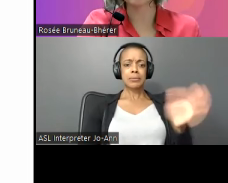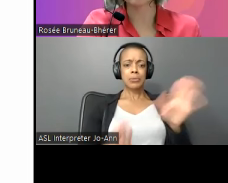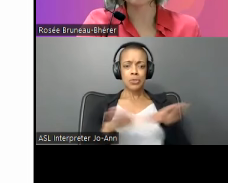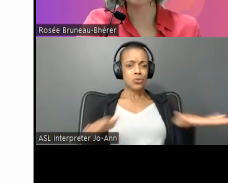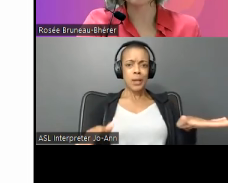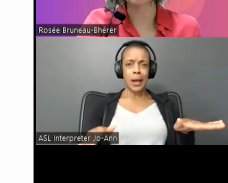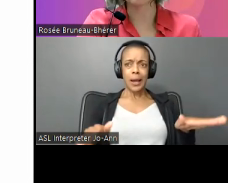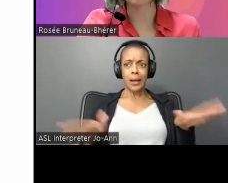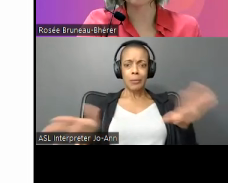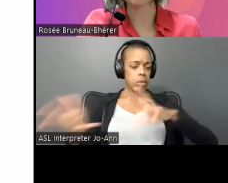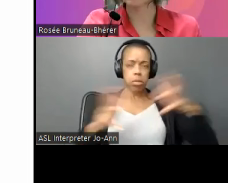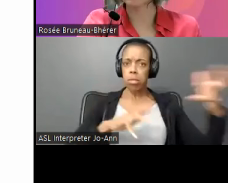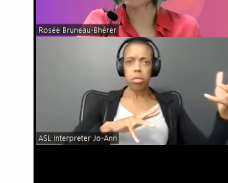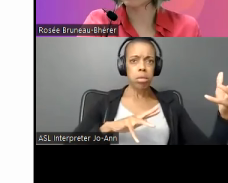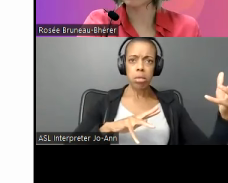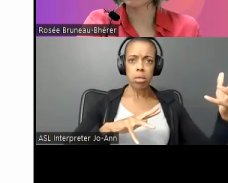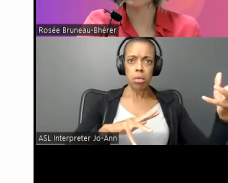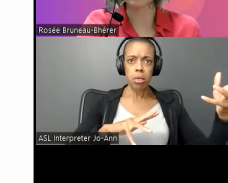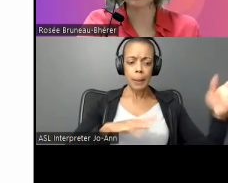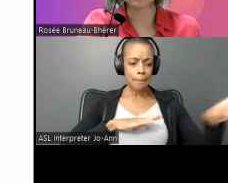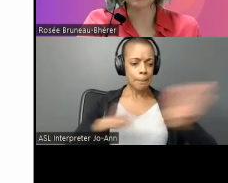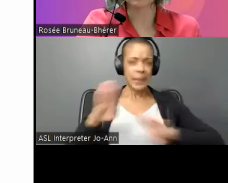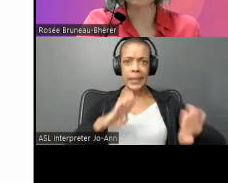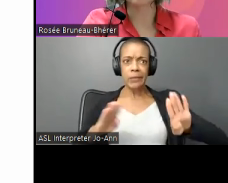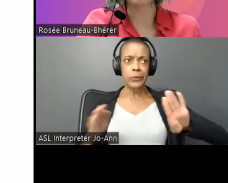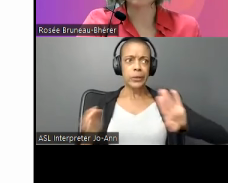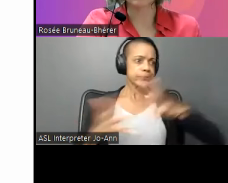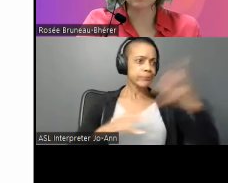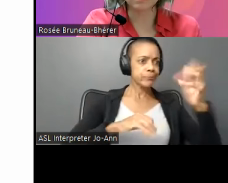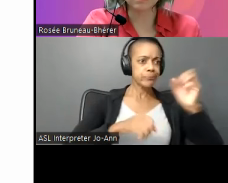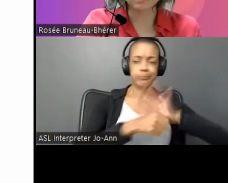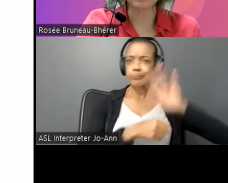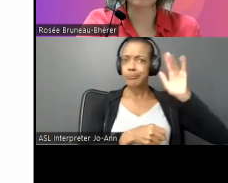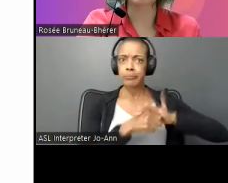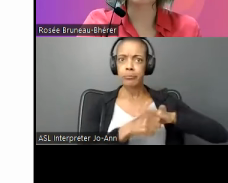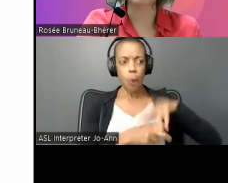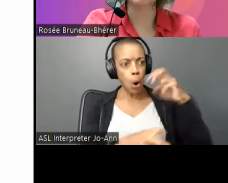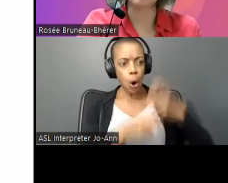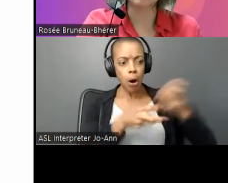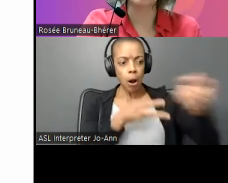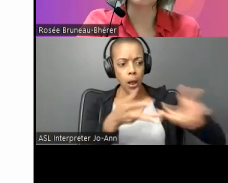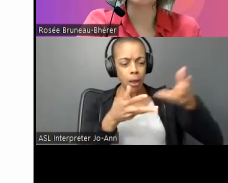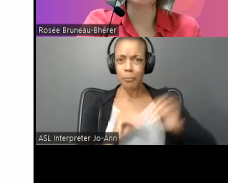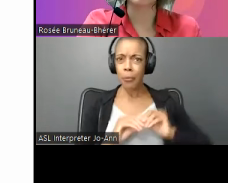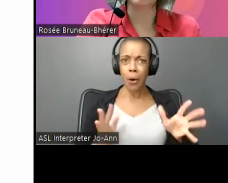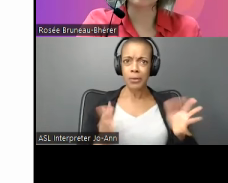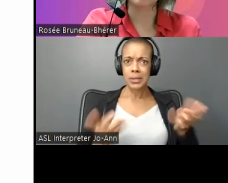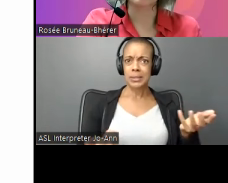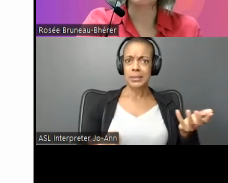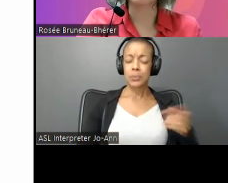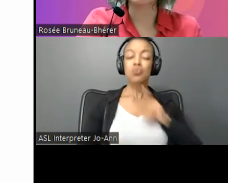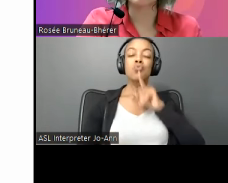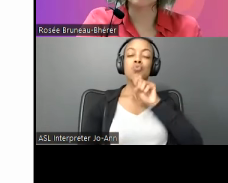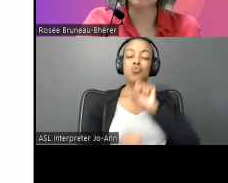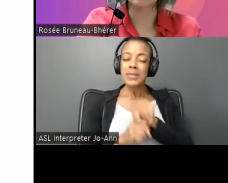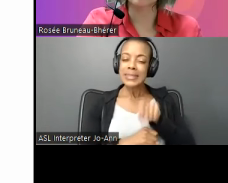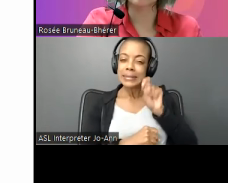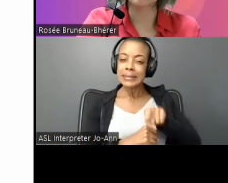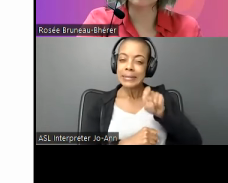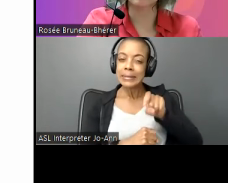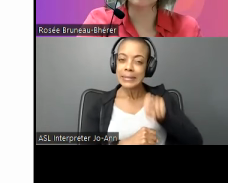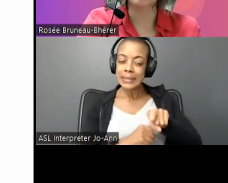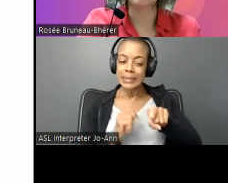and it becomes someone who's very hard to help. So what is the real need? And